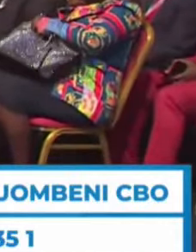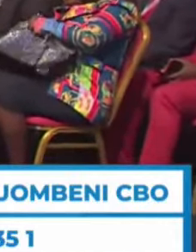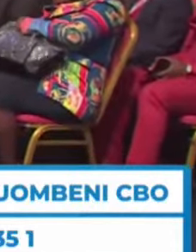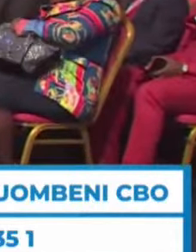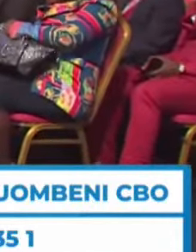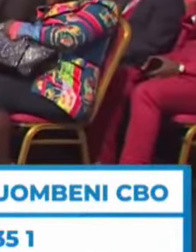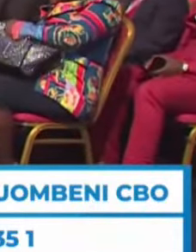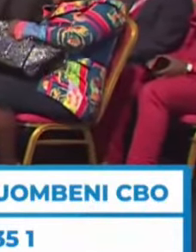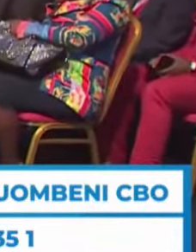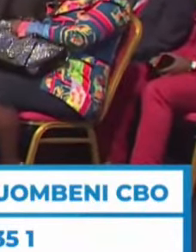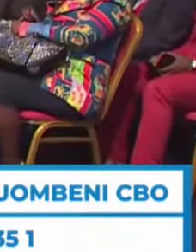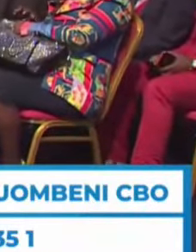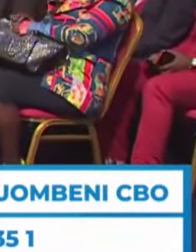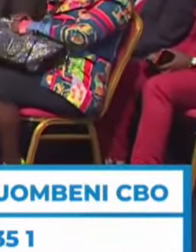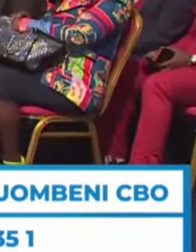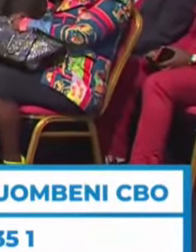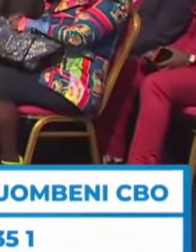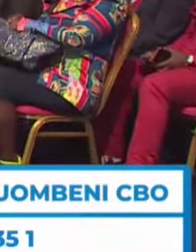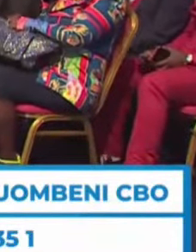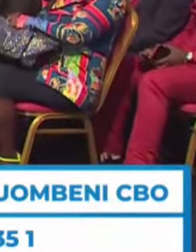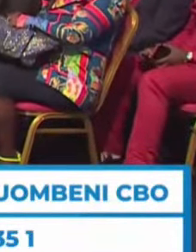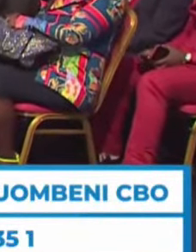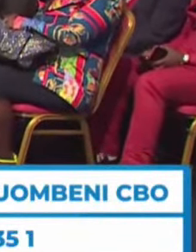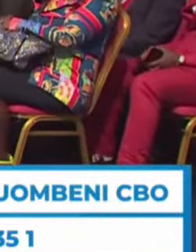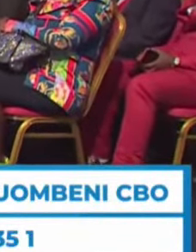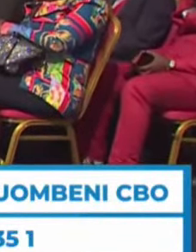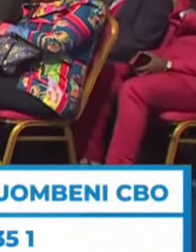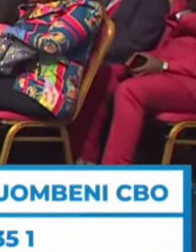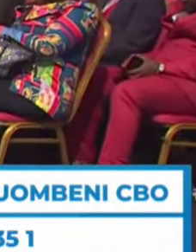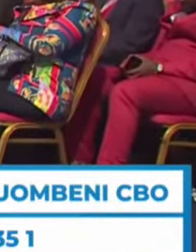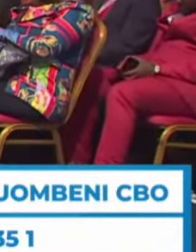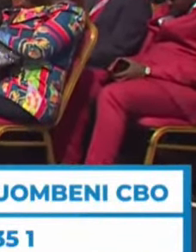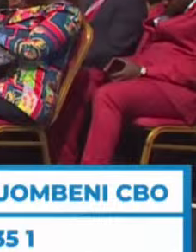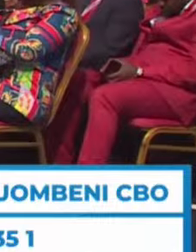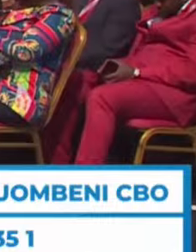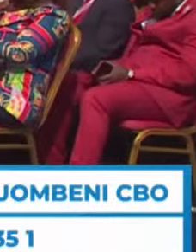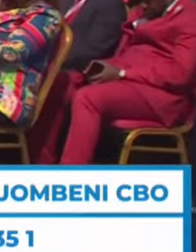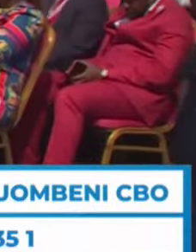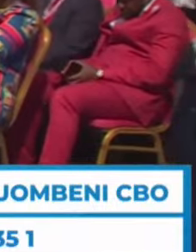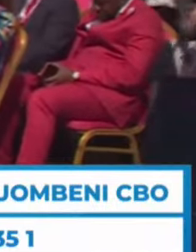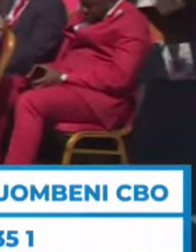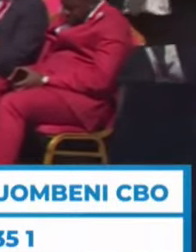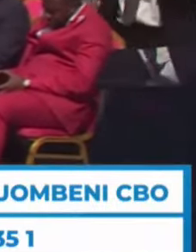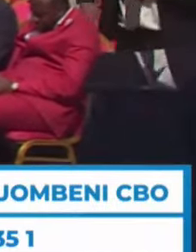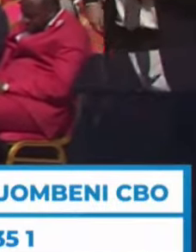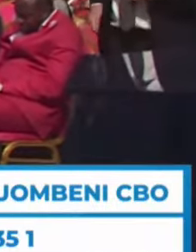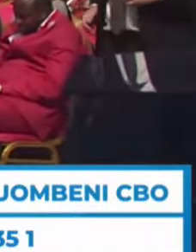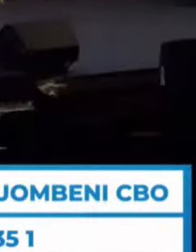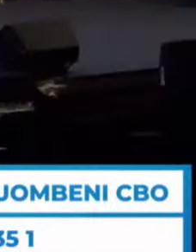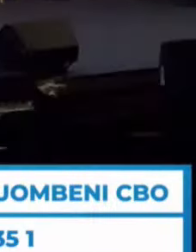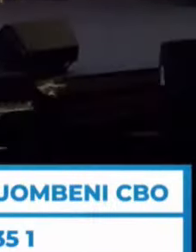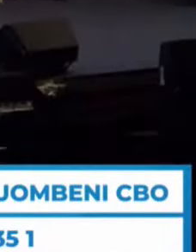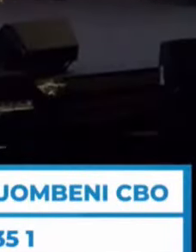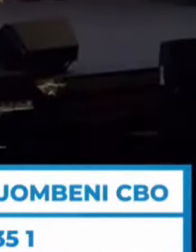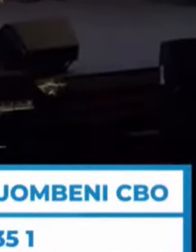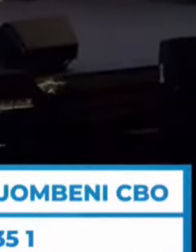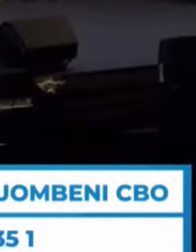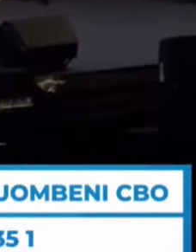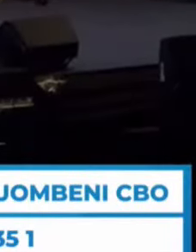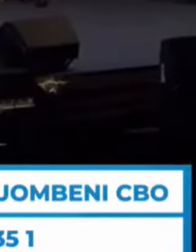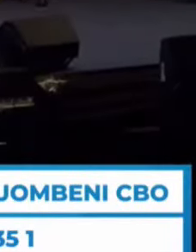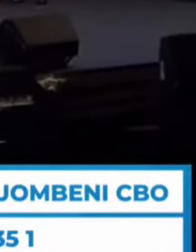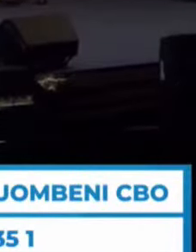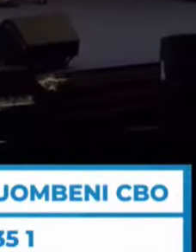agree happen can't Mar come here a second do you believe in that